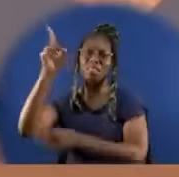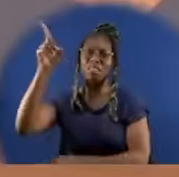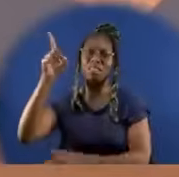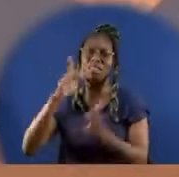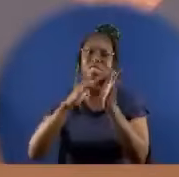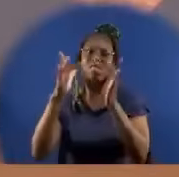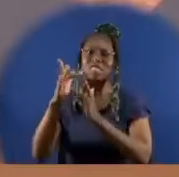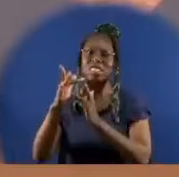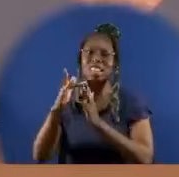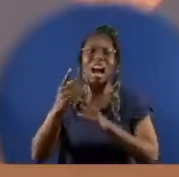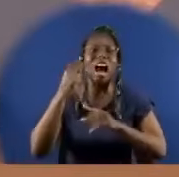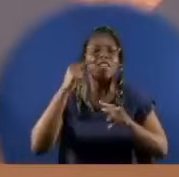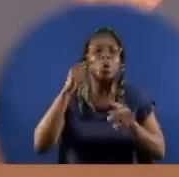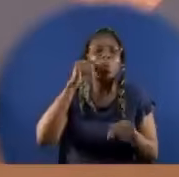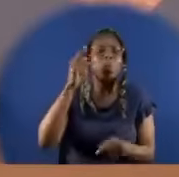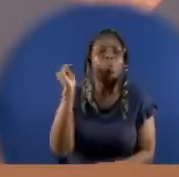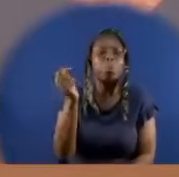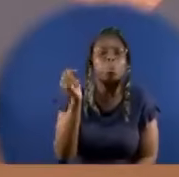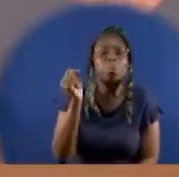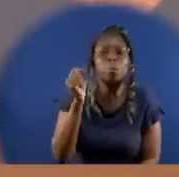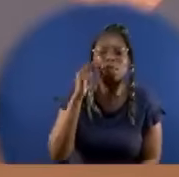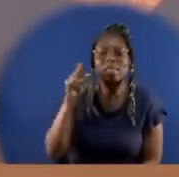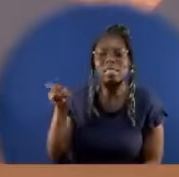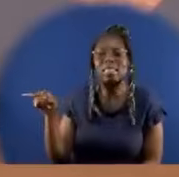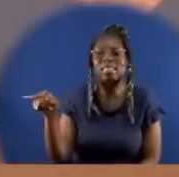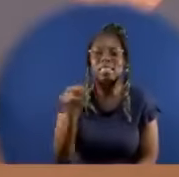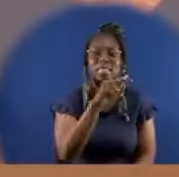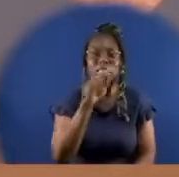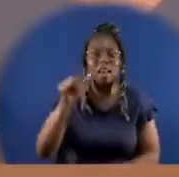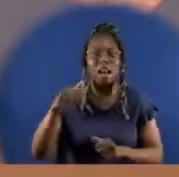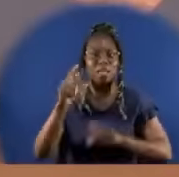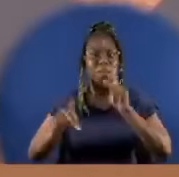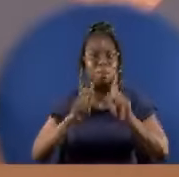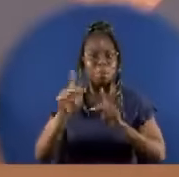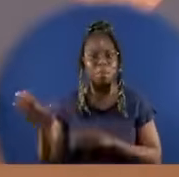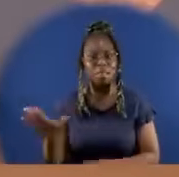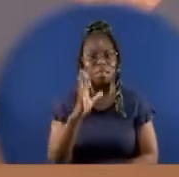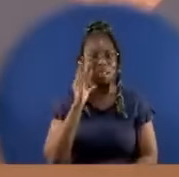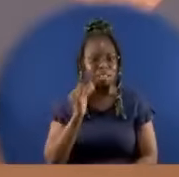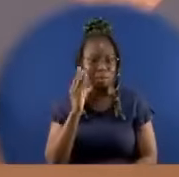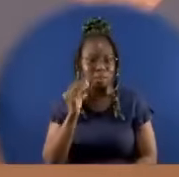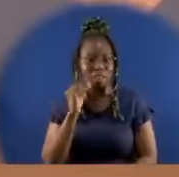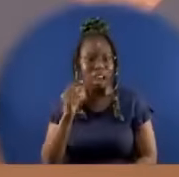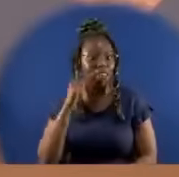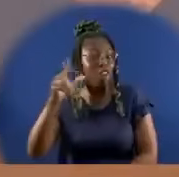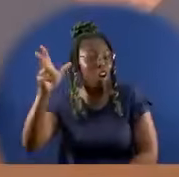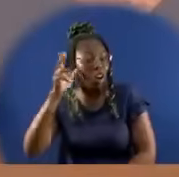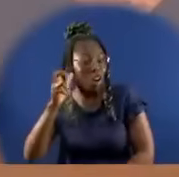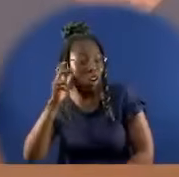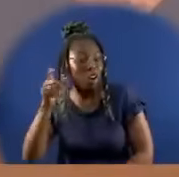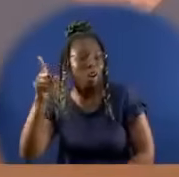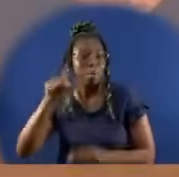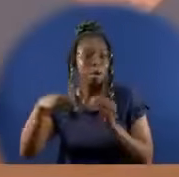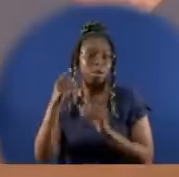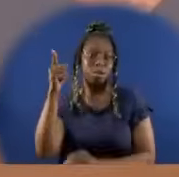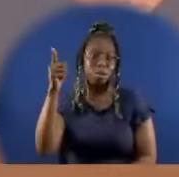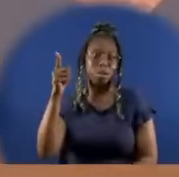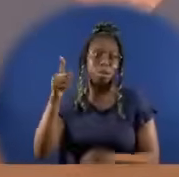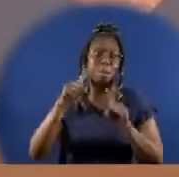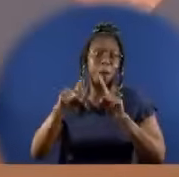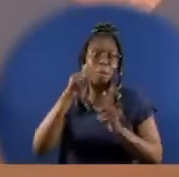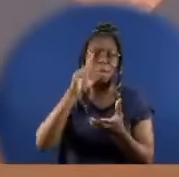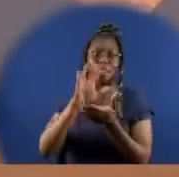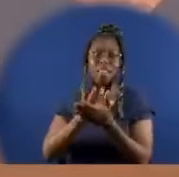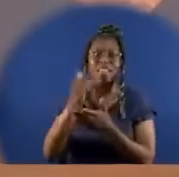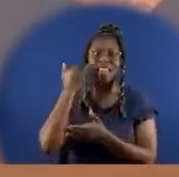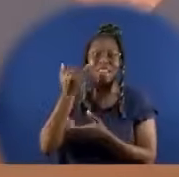you to believe that you can do what nobody else can do. I've heard your miracles are magnificent and magnanimous, and I'm just going to believe that if you